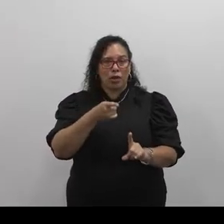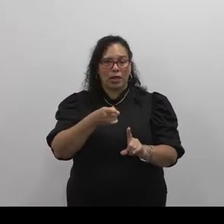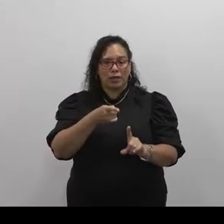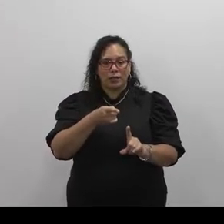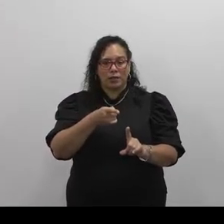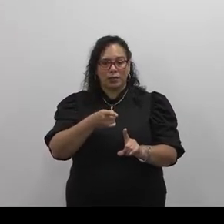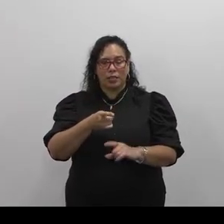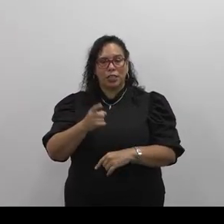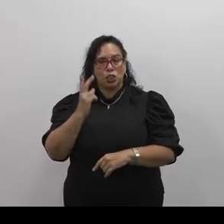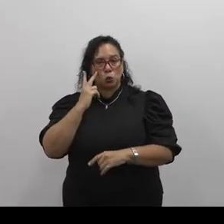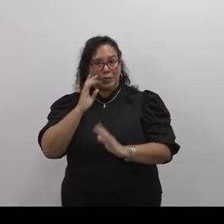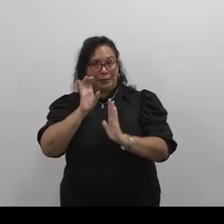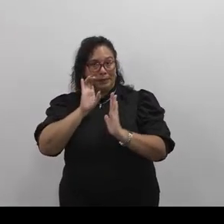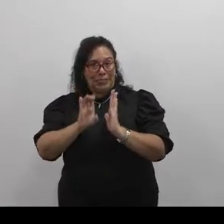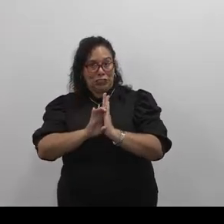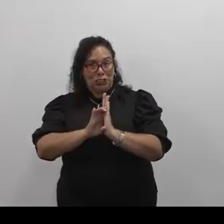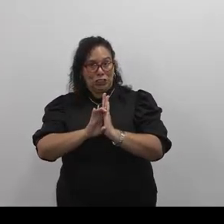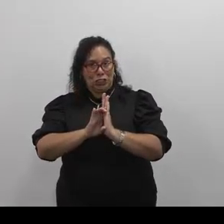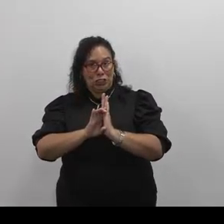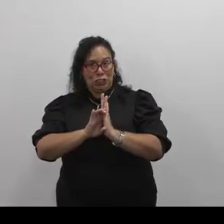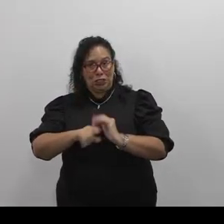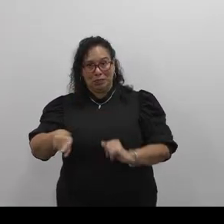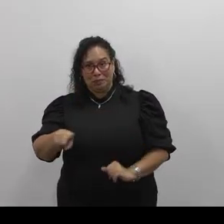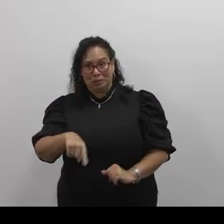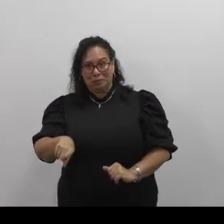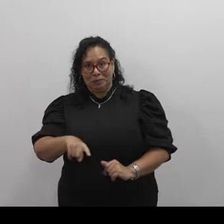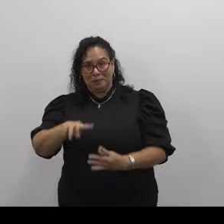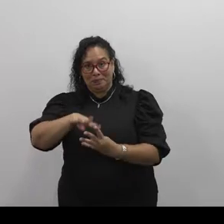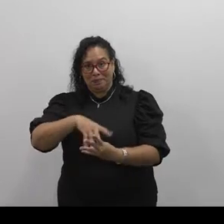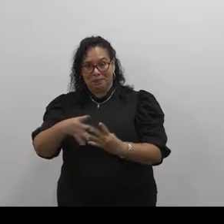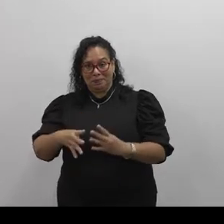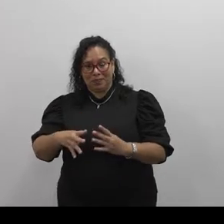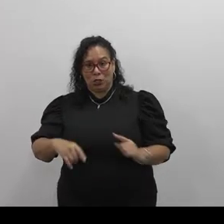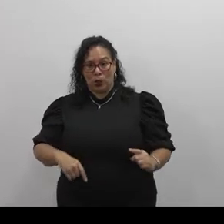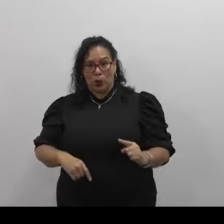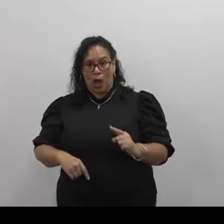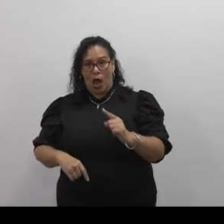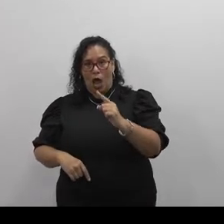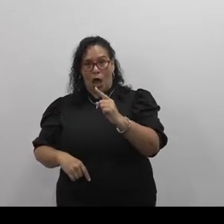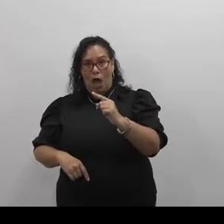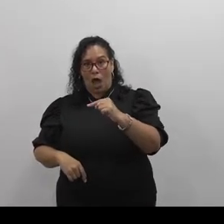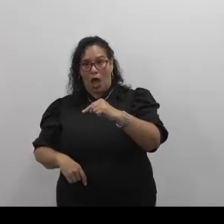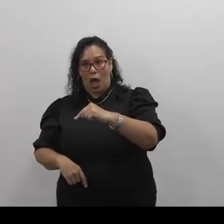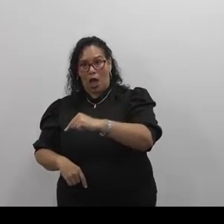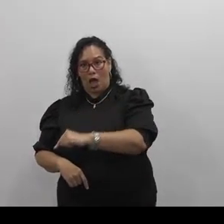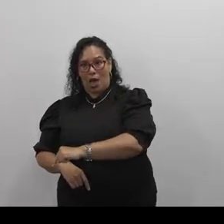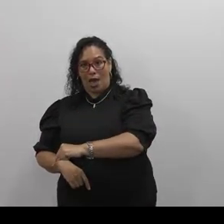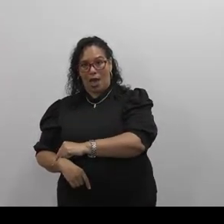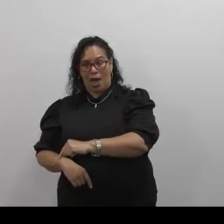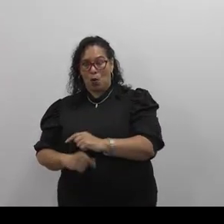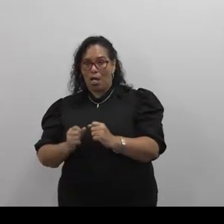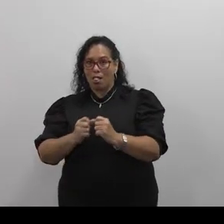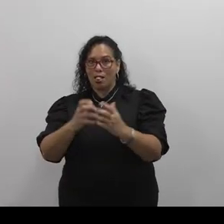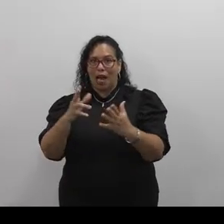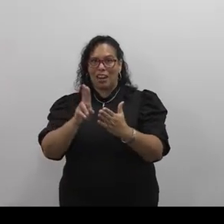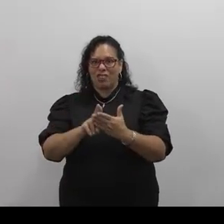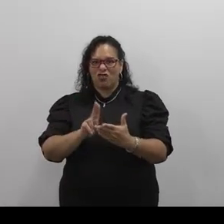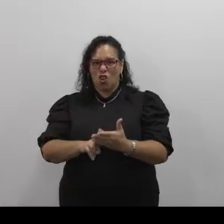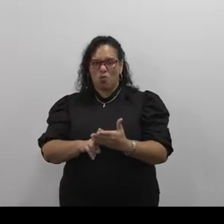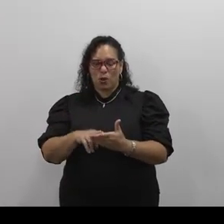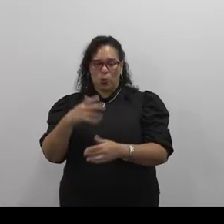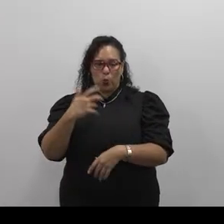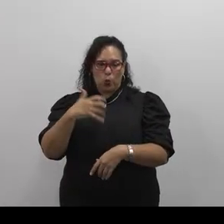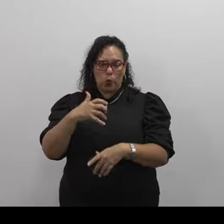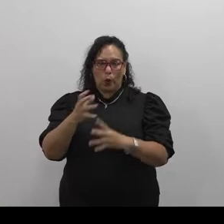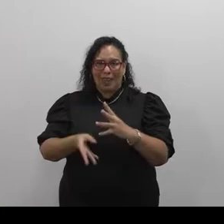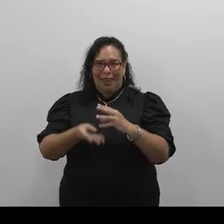bottom right, we peaked, right? So we had quite a bit in terms of enrollment. We're close to that 100,000 mark, and we had to add seats